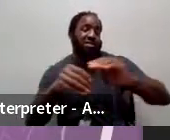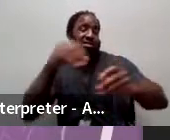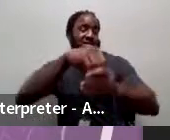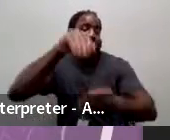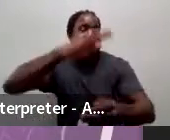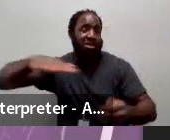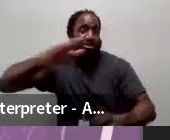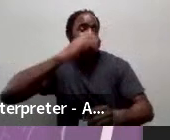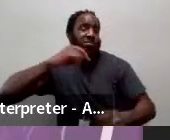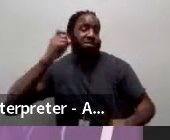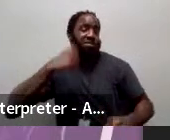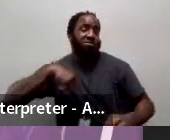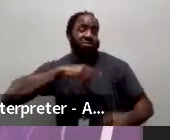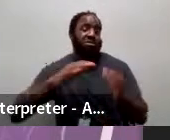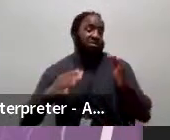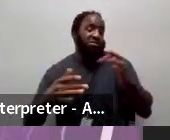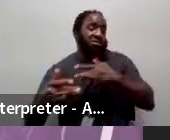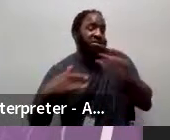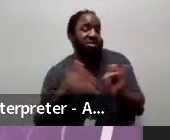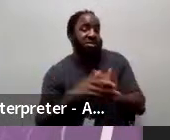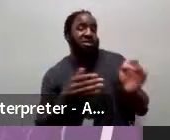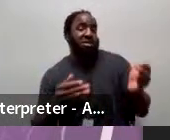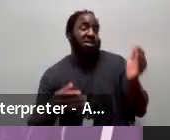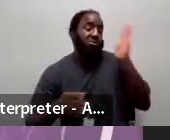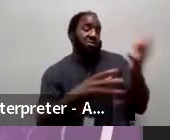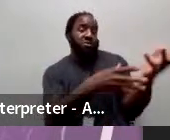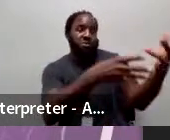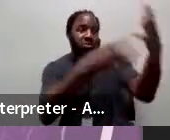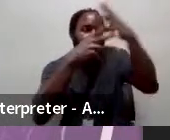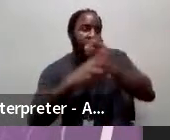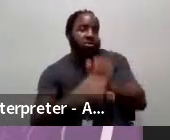that this station will just draw more people to park in this area.